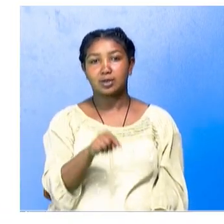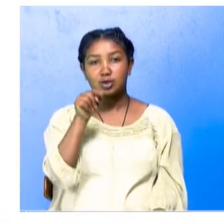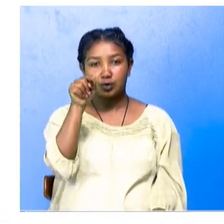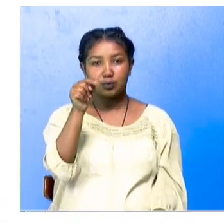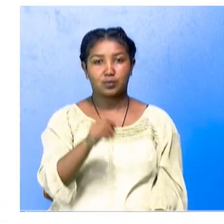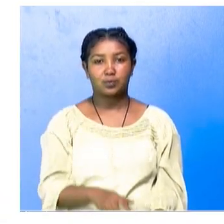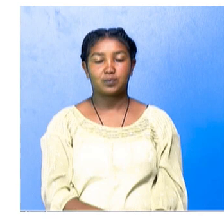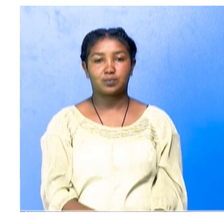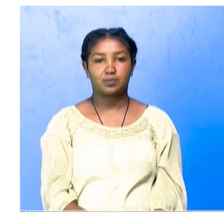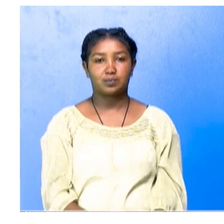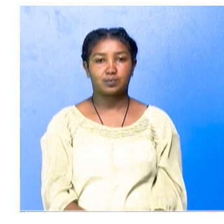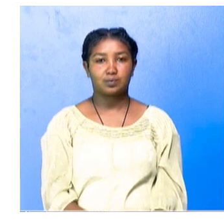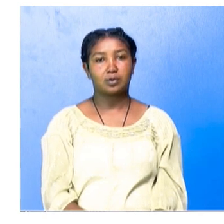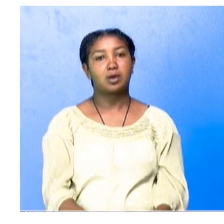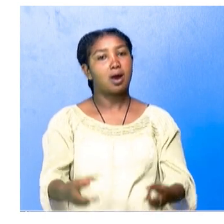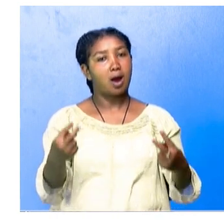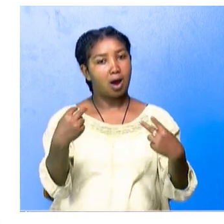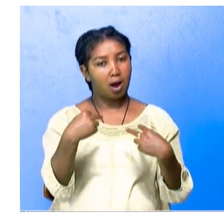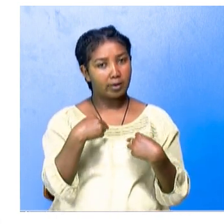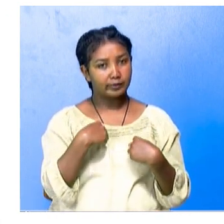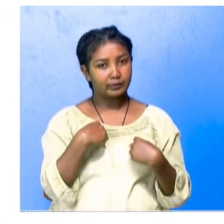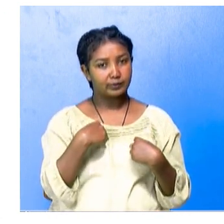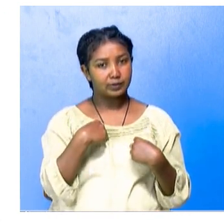you have